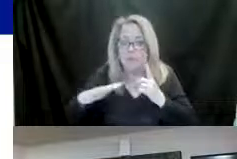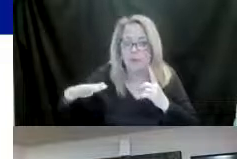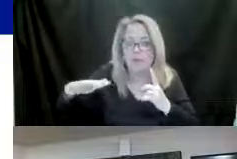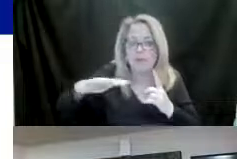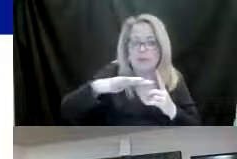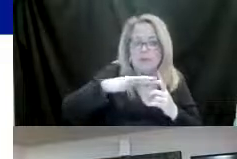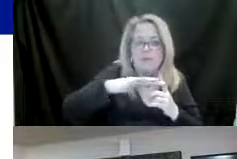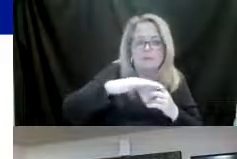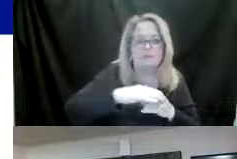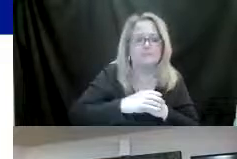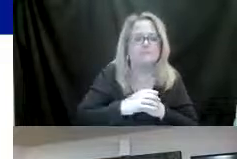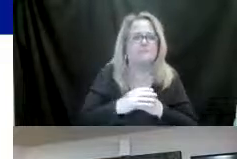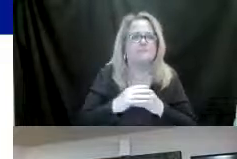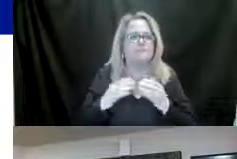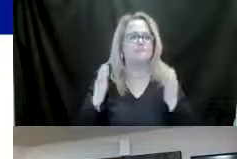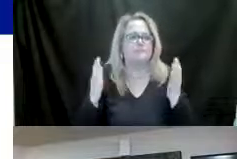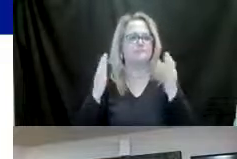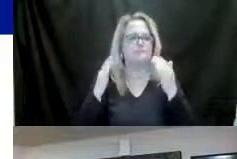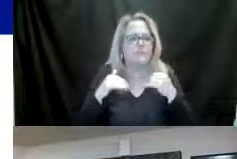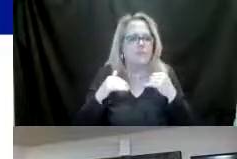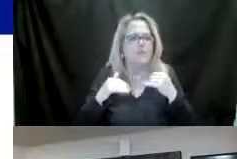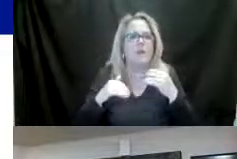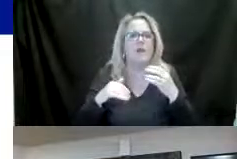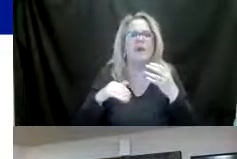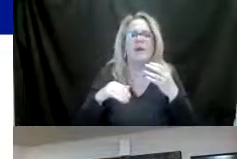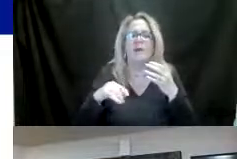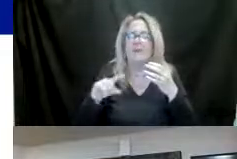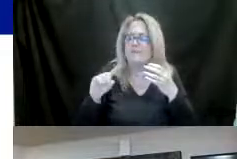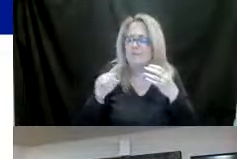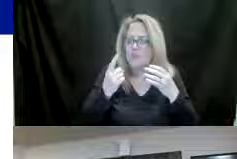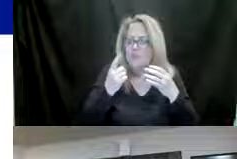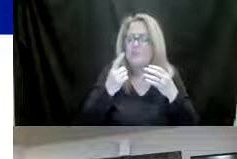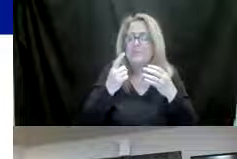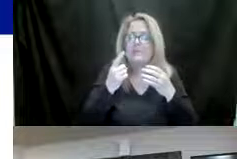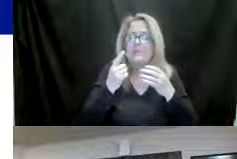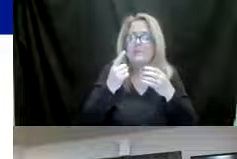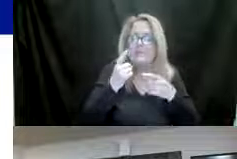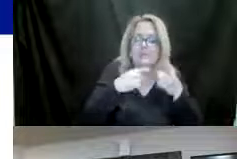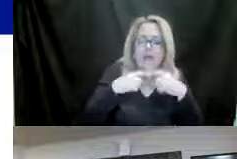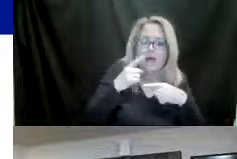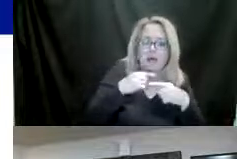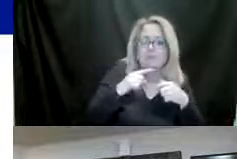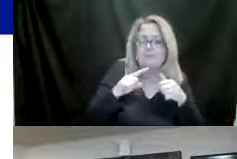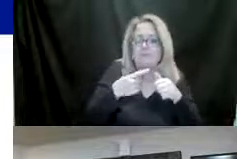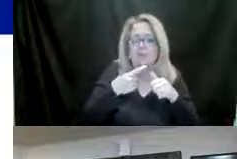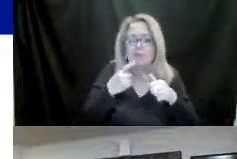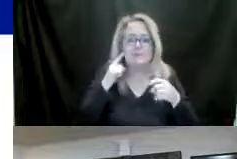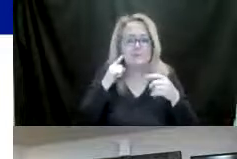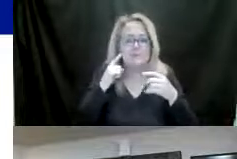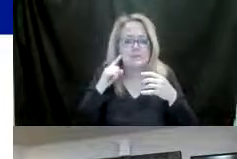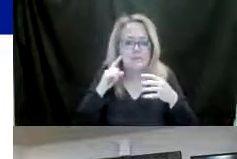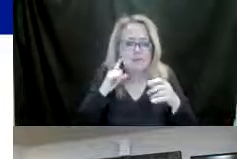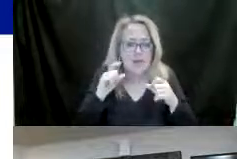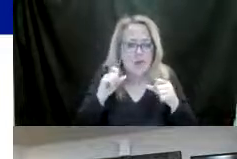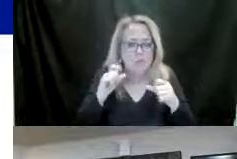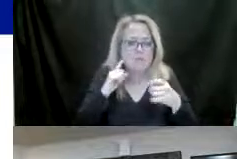first sounds, gestures, or signs, and then imitation of others. This kind of back and forth stuff that